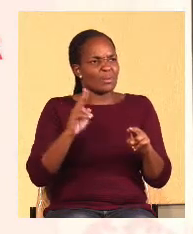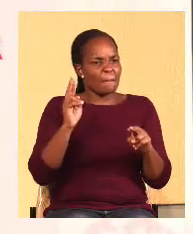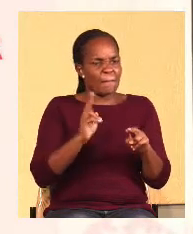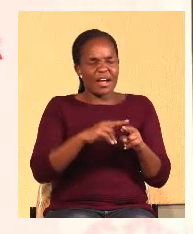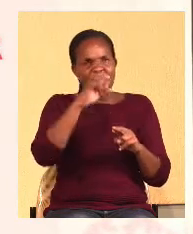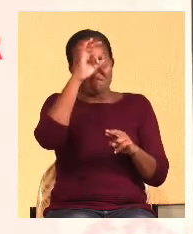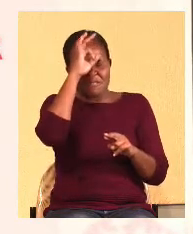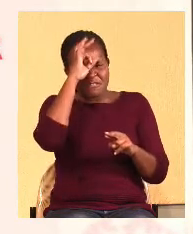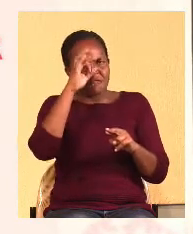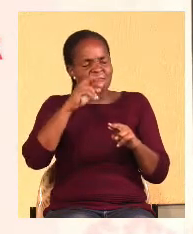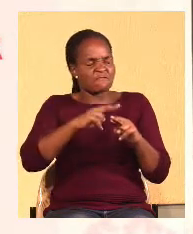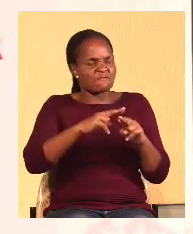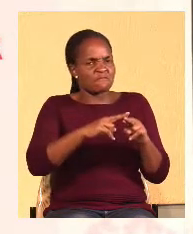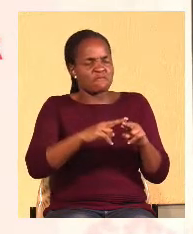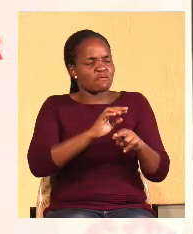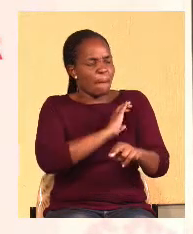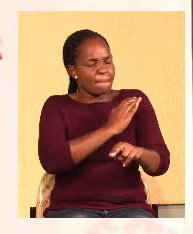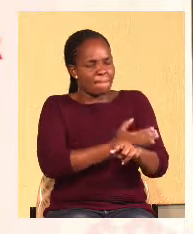police,